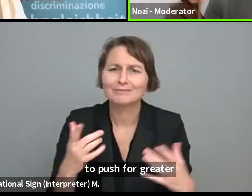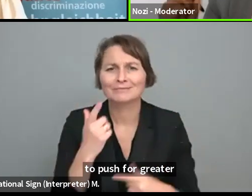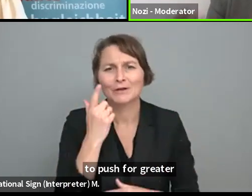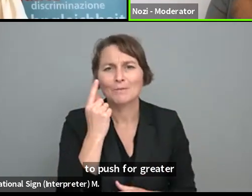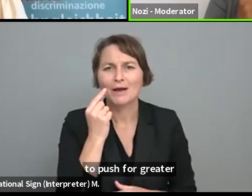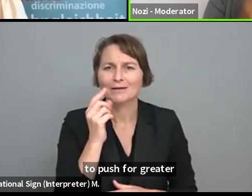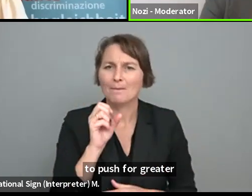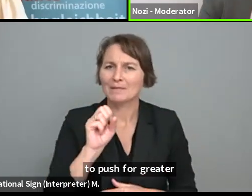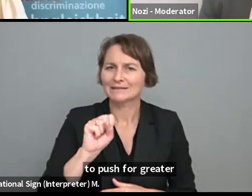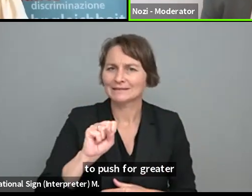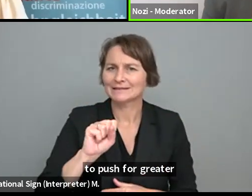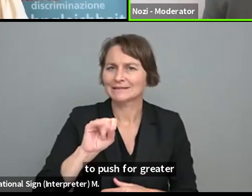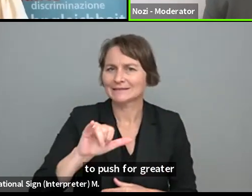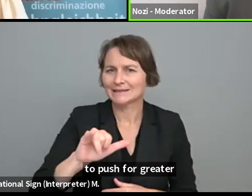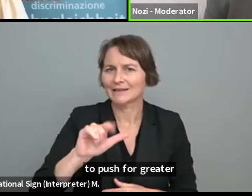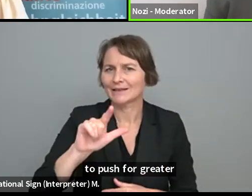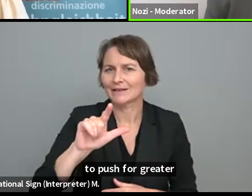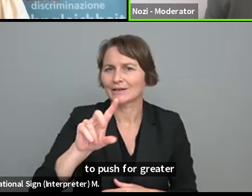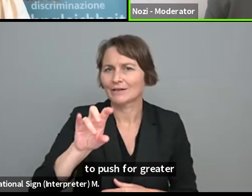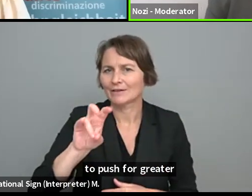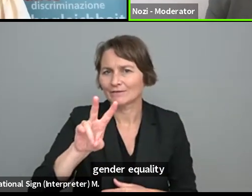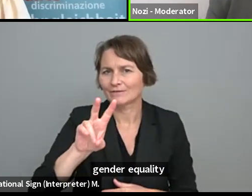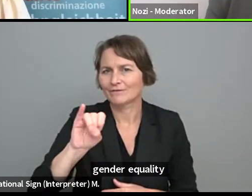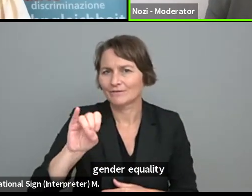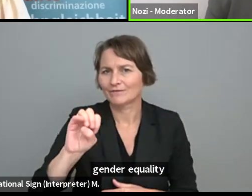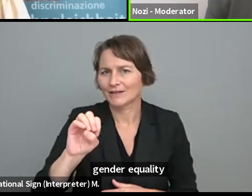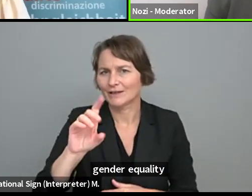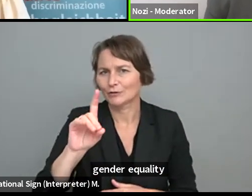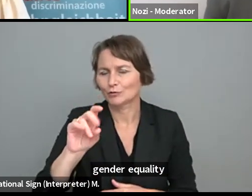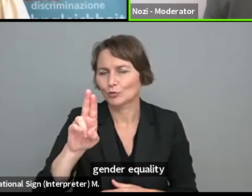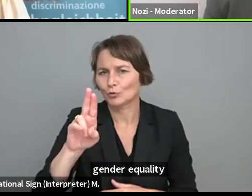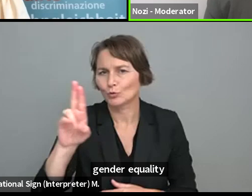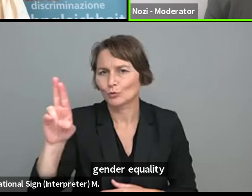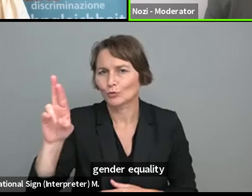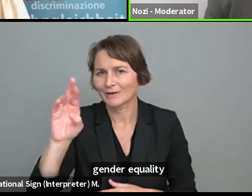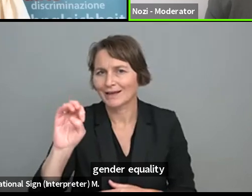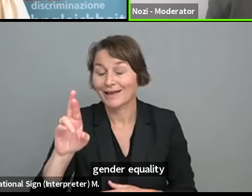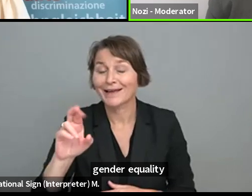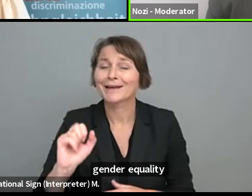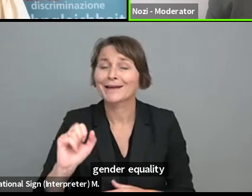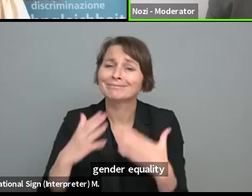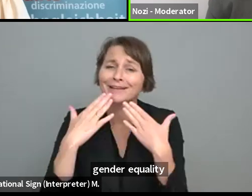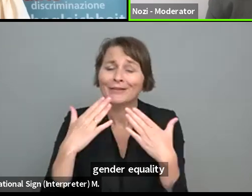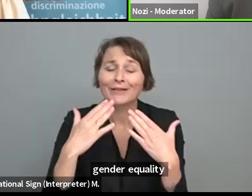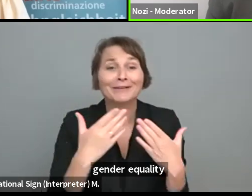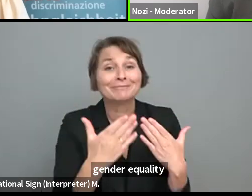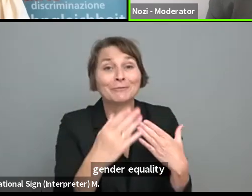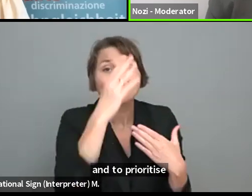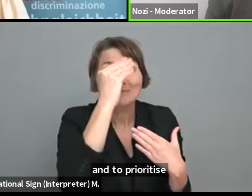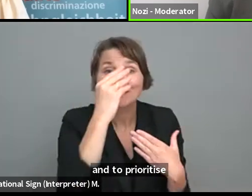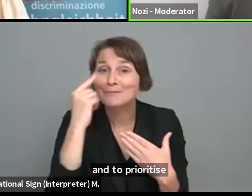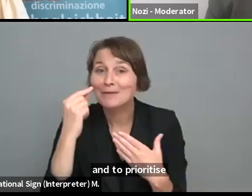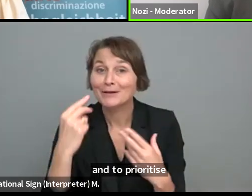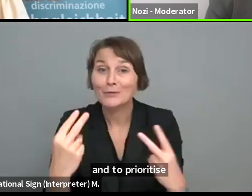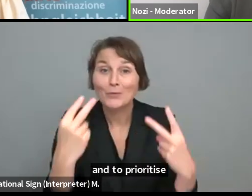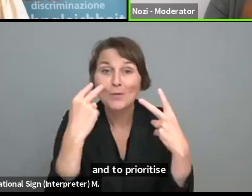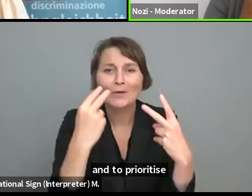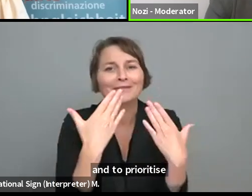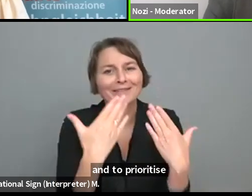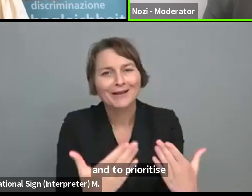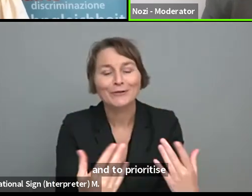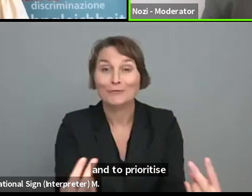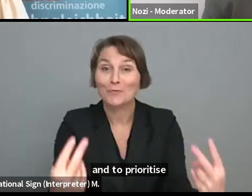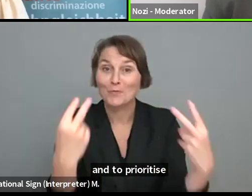for really igniting and putting fire between all of us. Ladies and gentlemen, thank you so much for making the time to join us for what has been